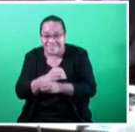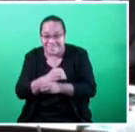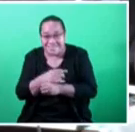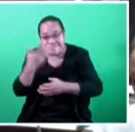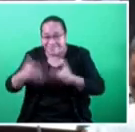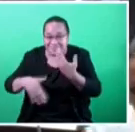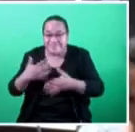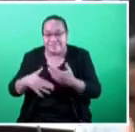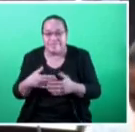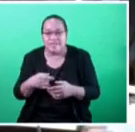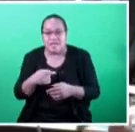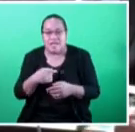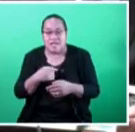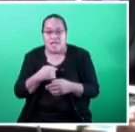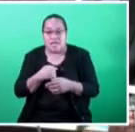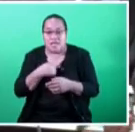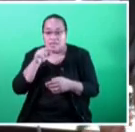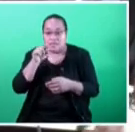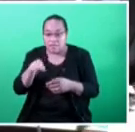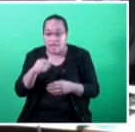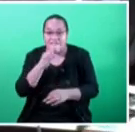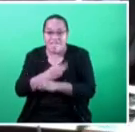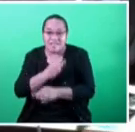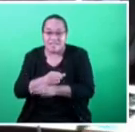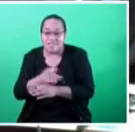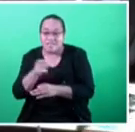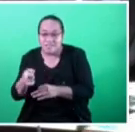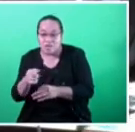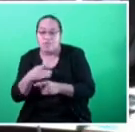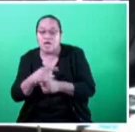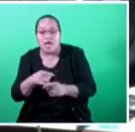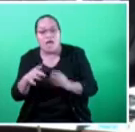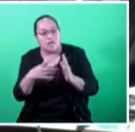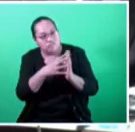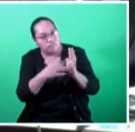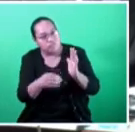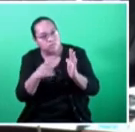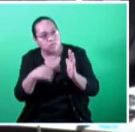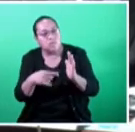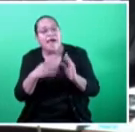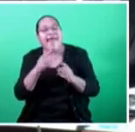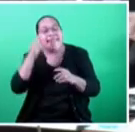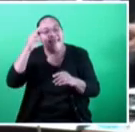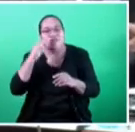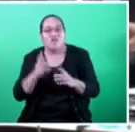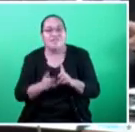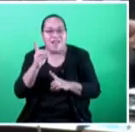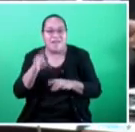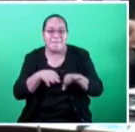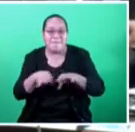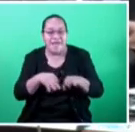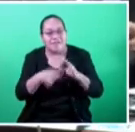Waterways. By way of context, the operational functions of the department are guided by a 5-year and 20-year National Development Plan, the